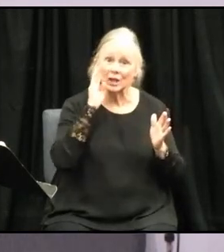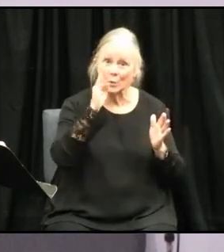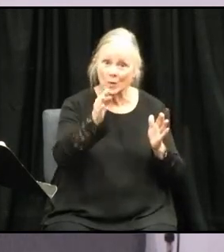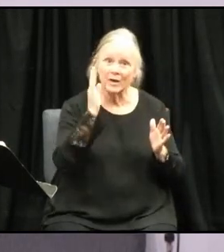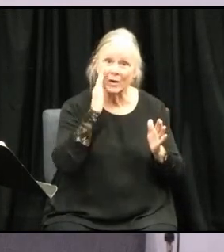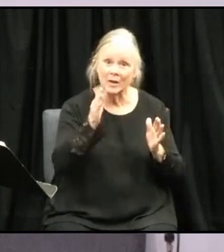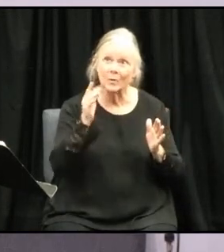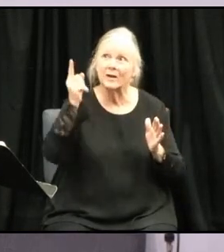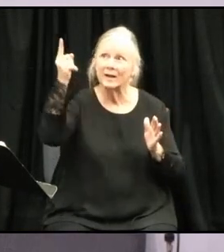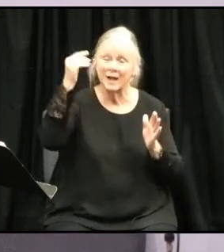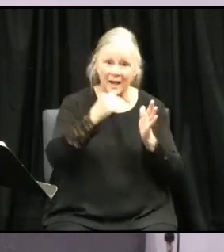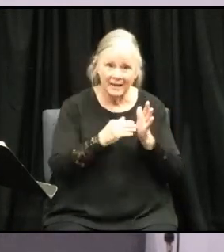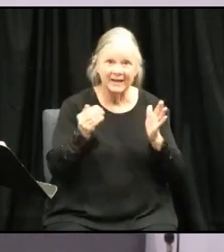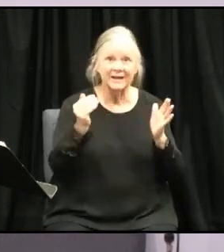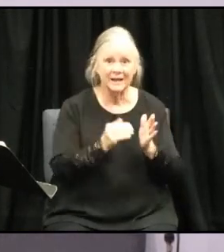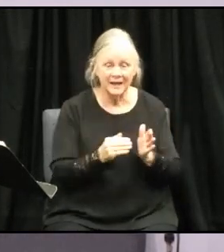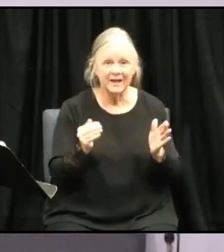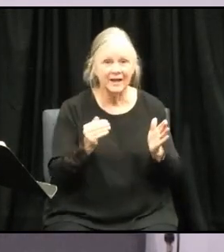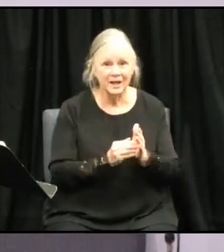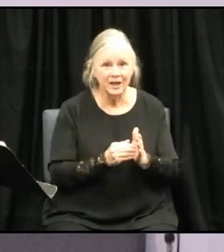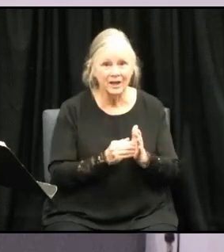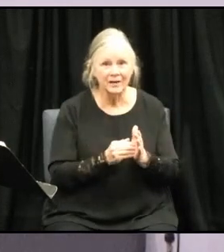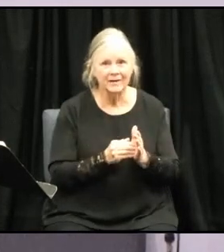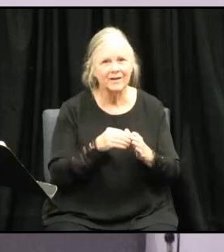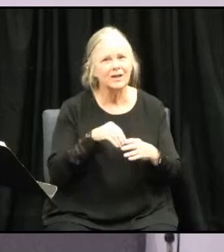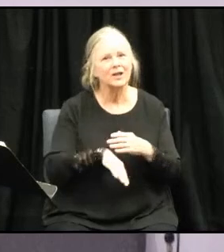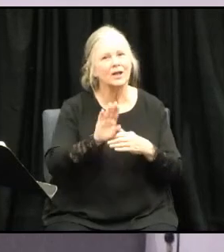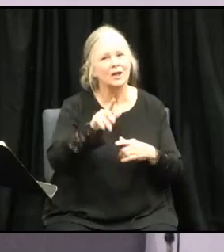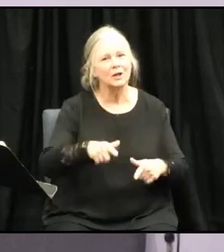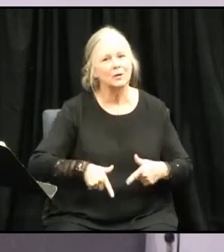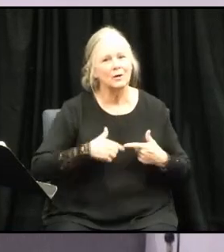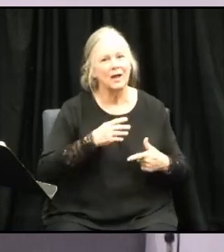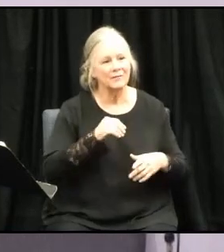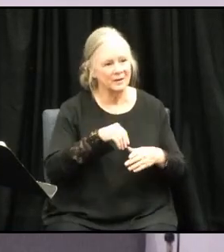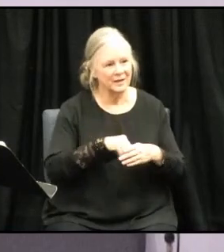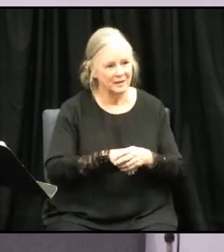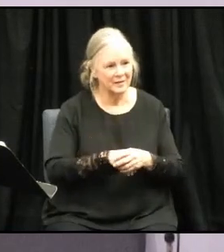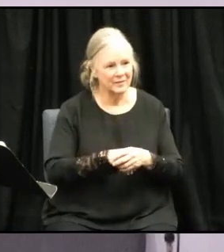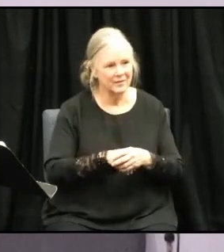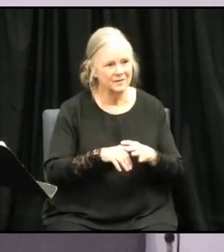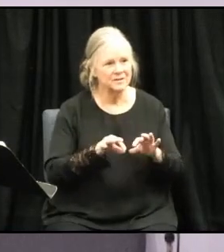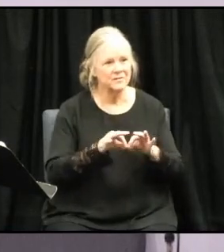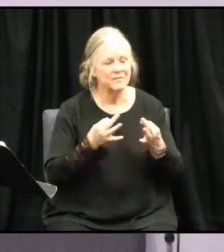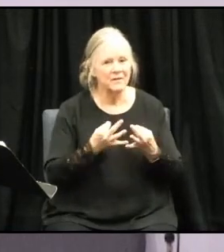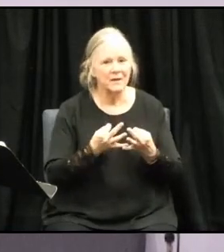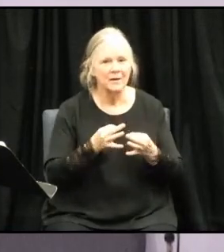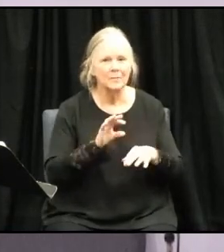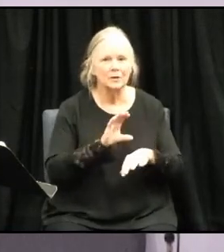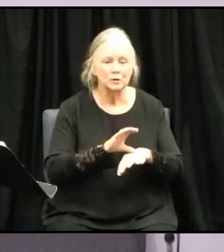and again and again in your life and in this great church family and ministry.